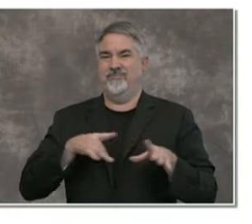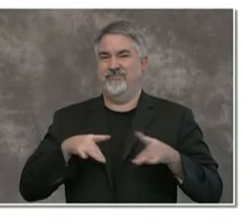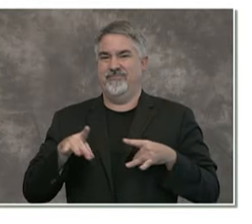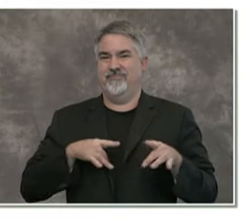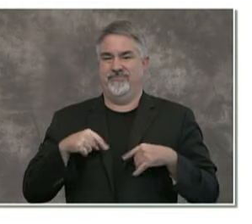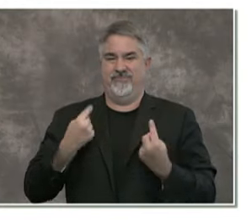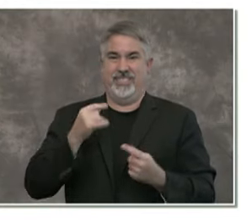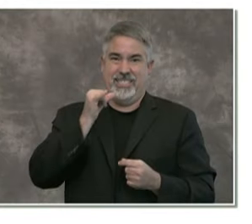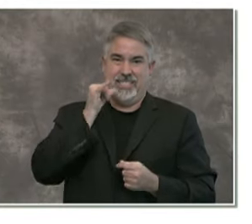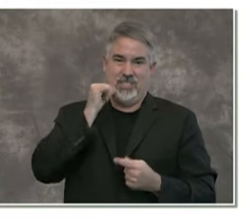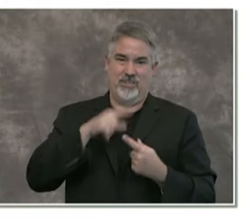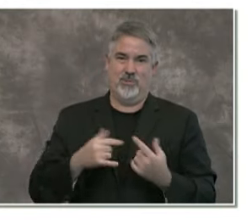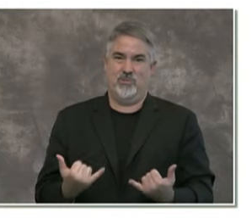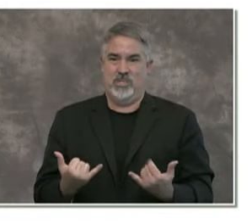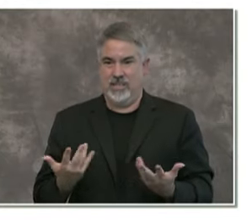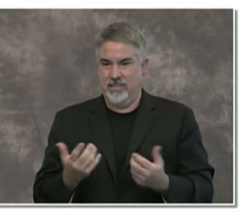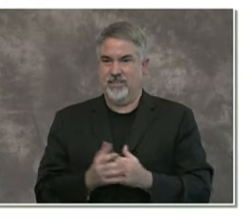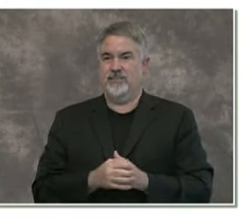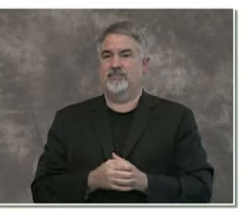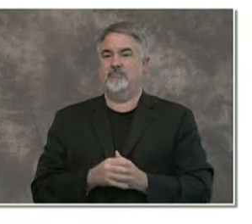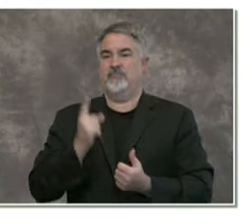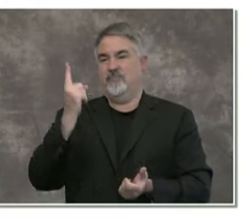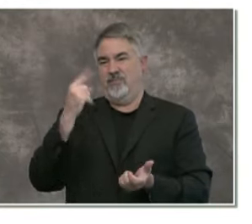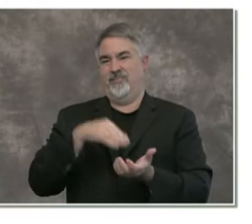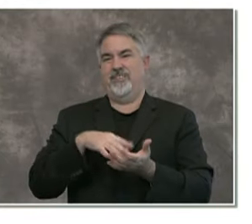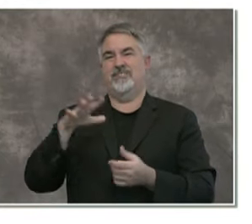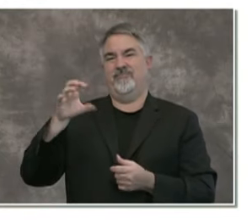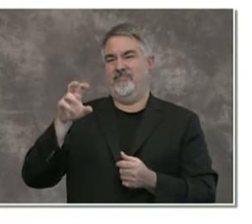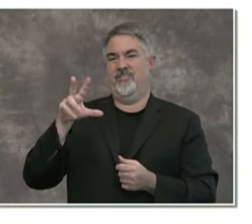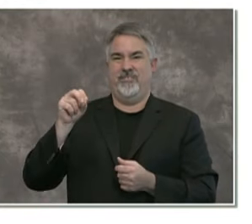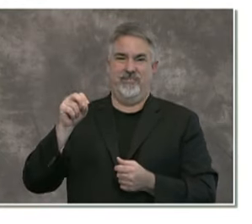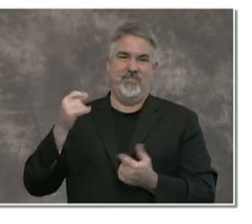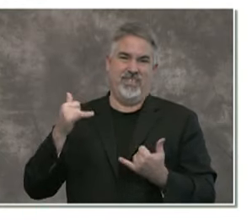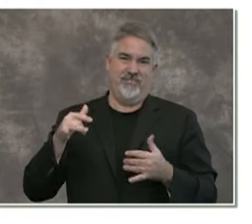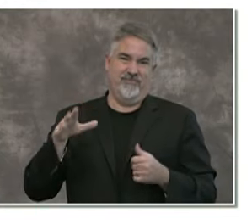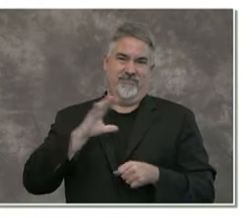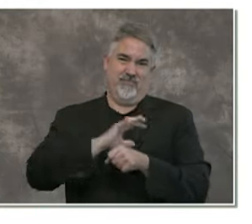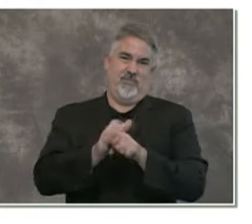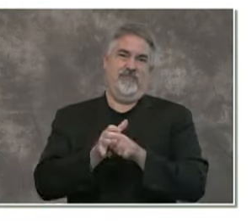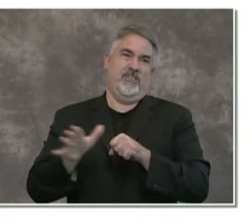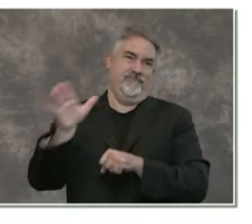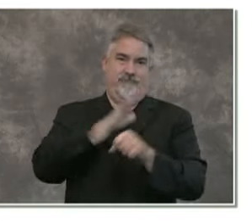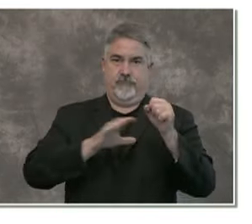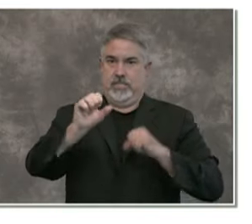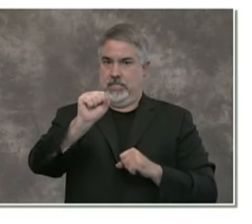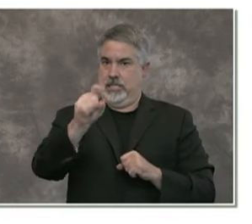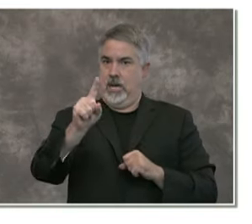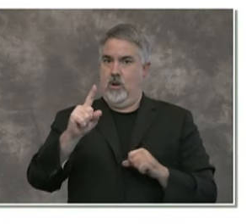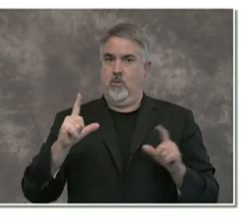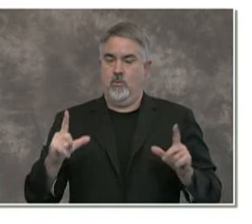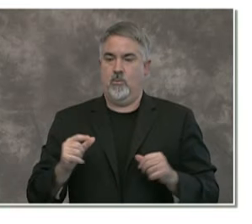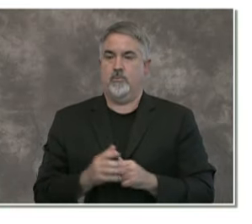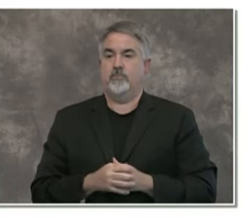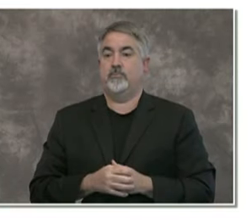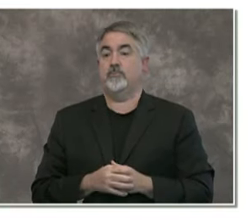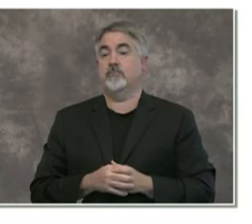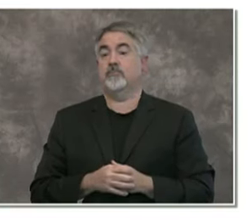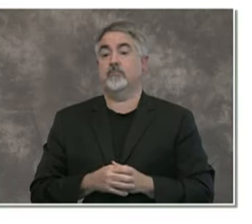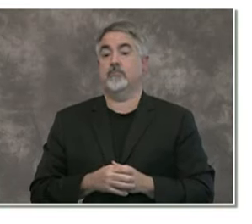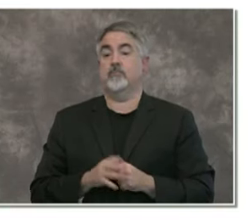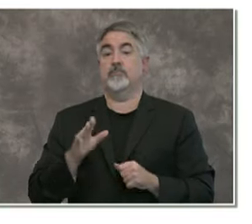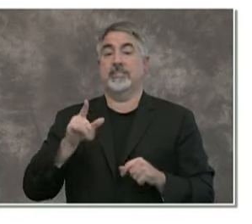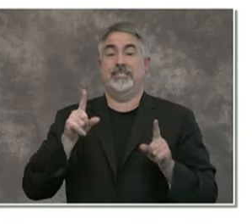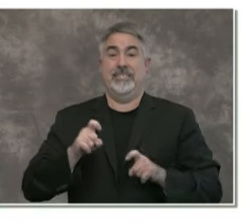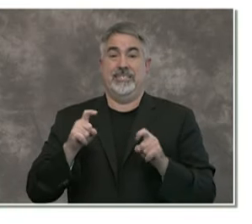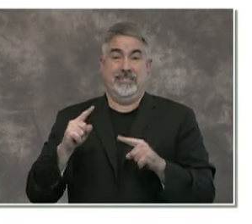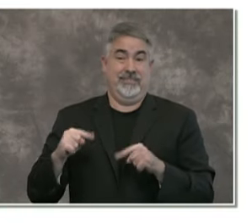1,530. On testing, we have our testing chart back. You can see an increase, both we are now well